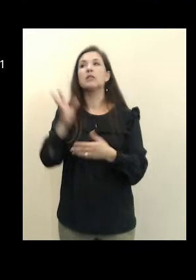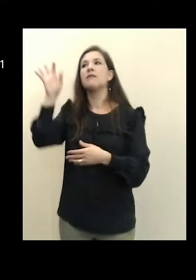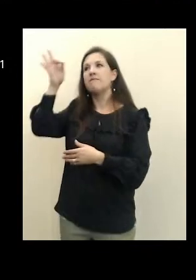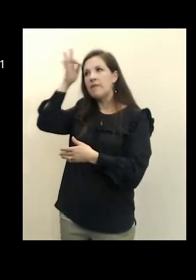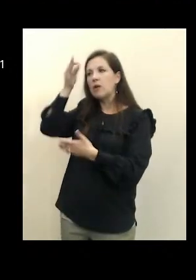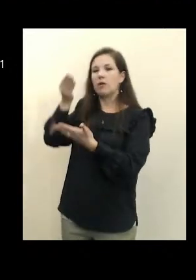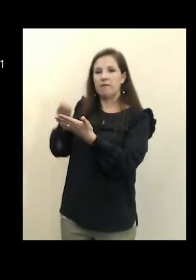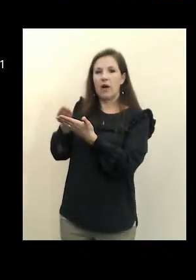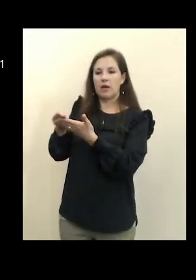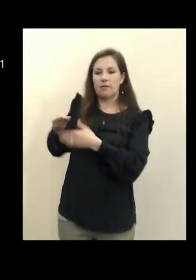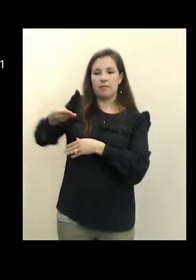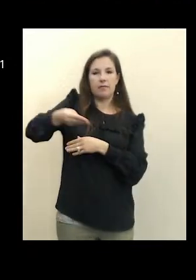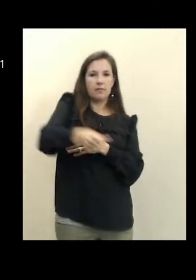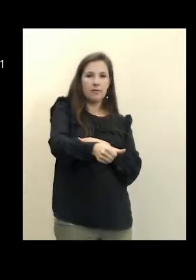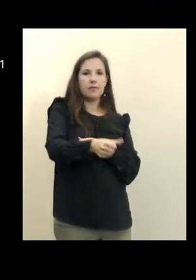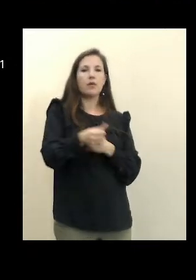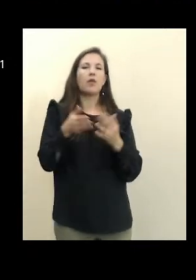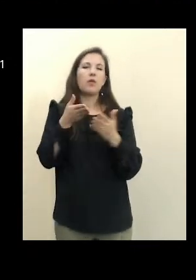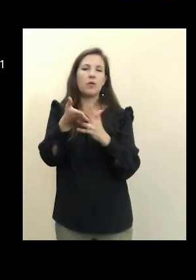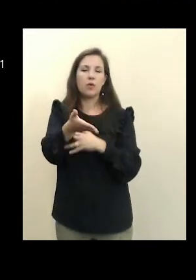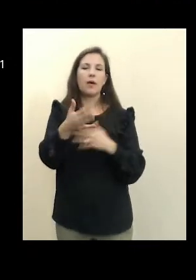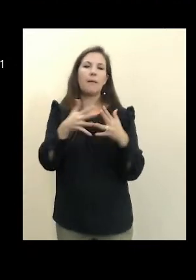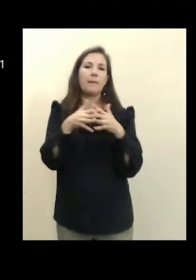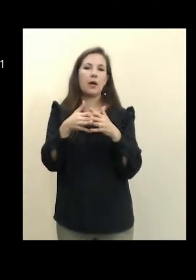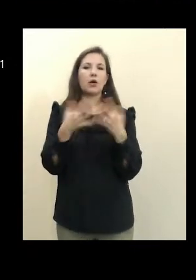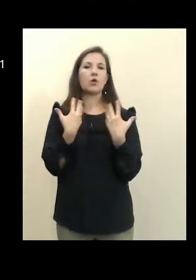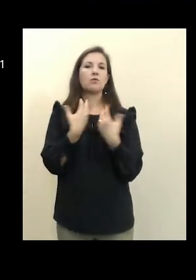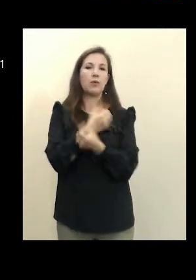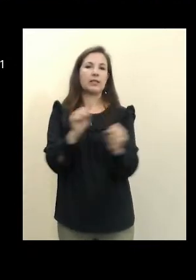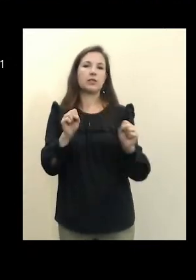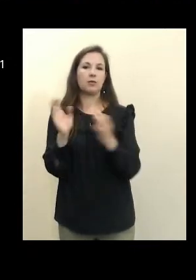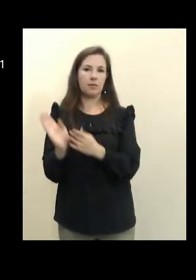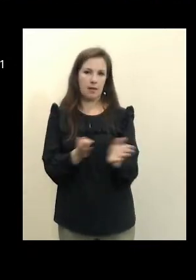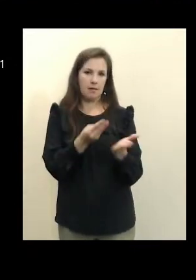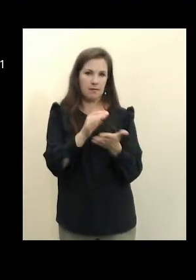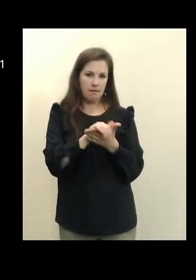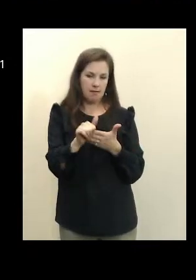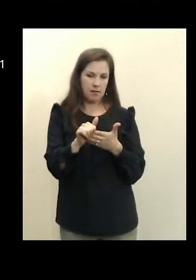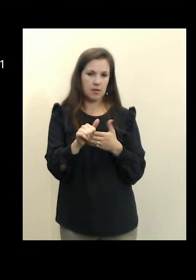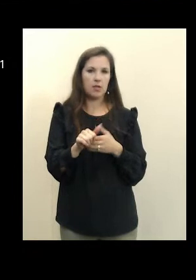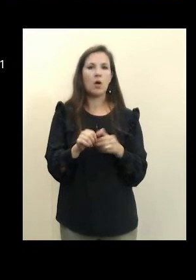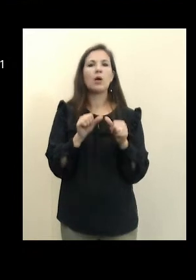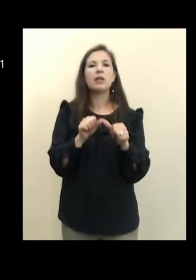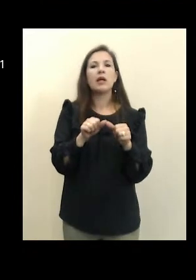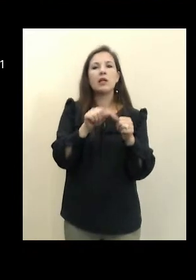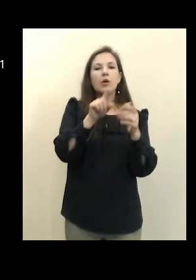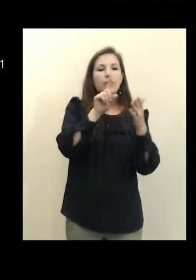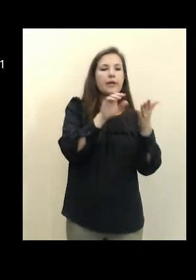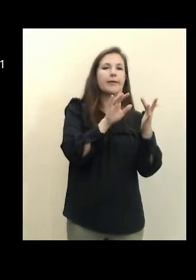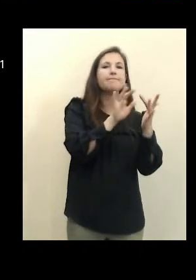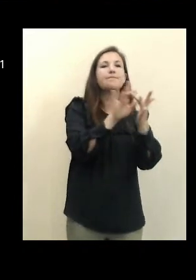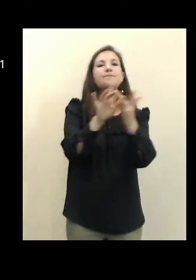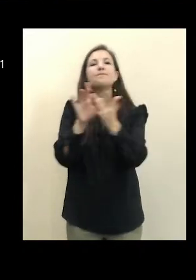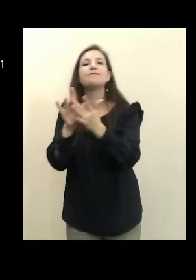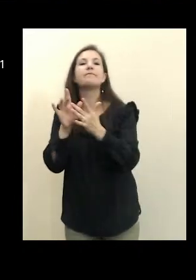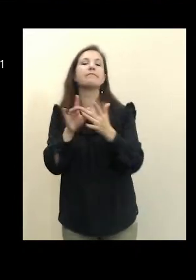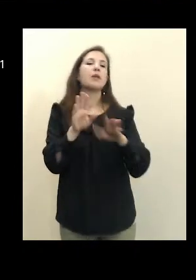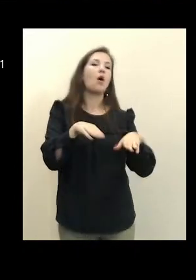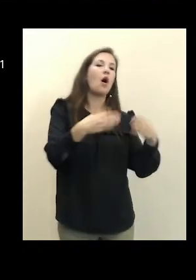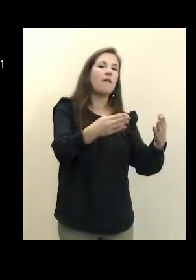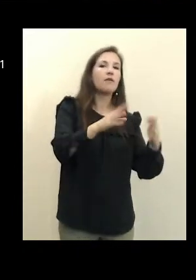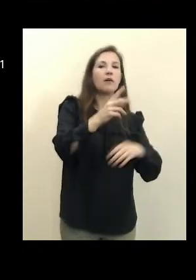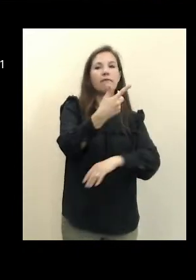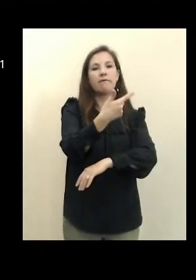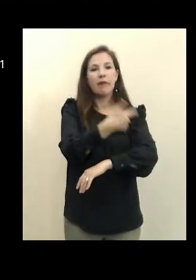funded by the American Rescue Plan dollars, to ensure that we can continue to contact trace, test, offer vaccination pods,